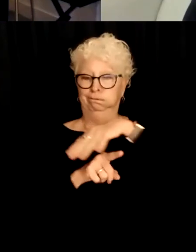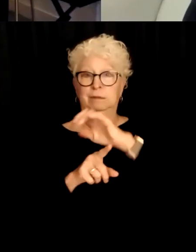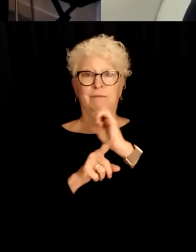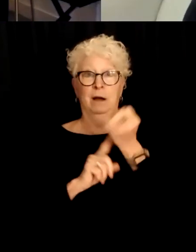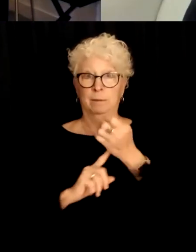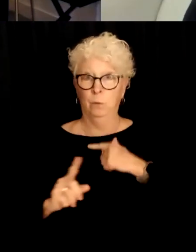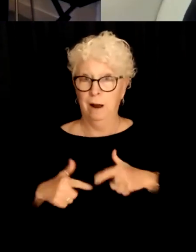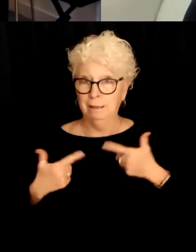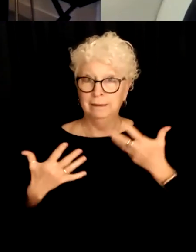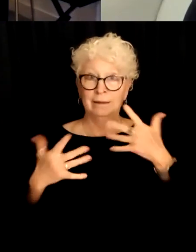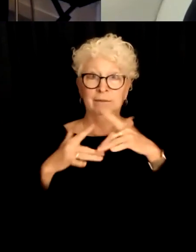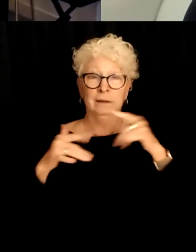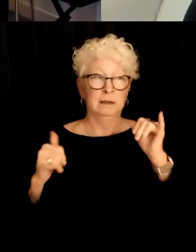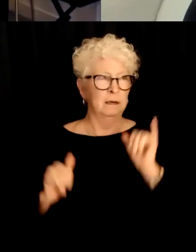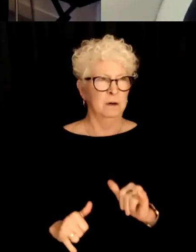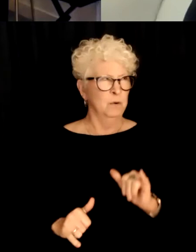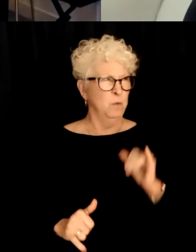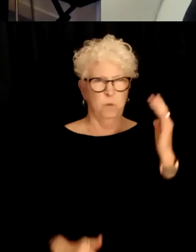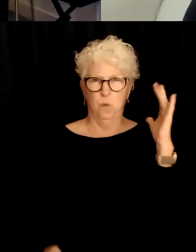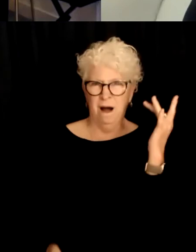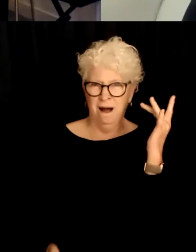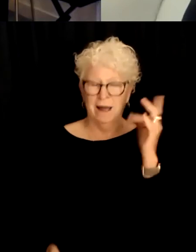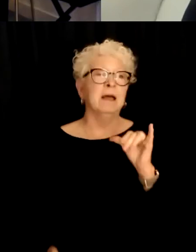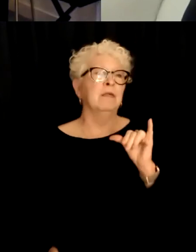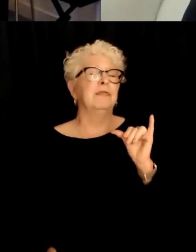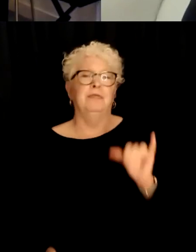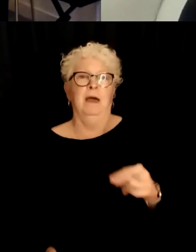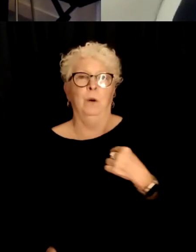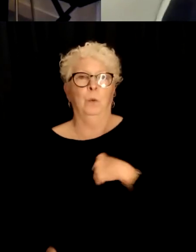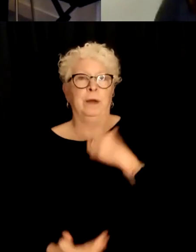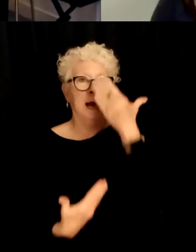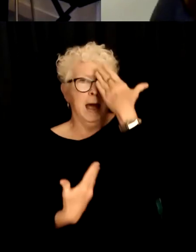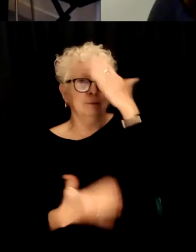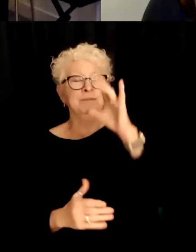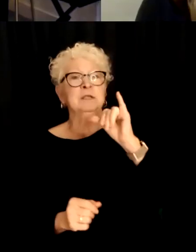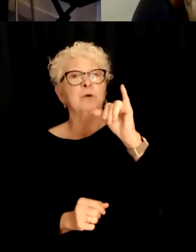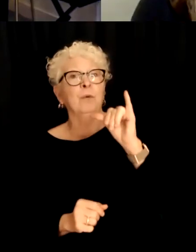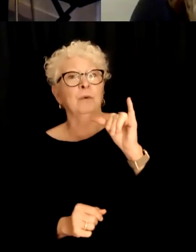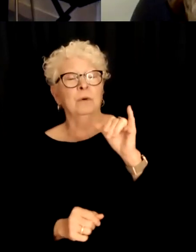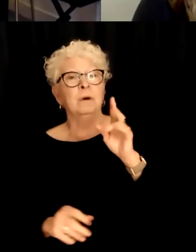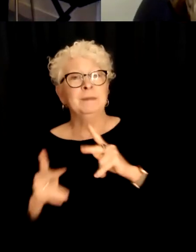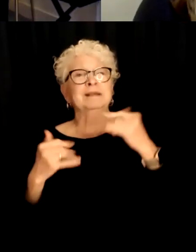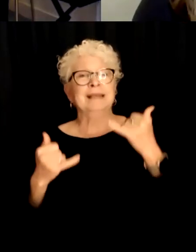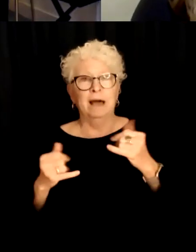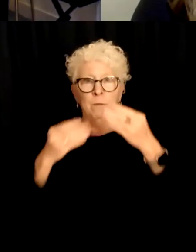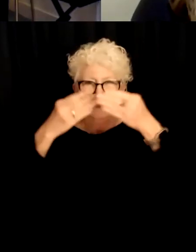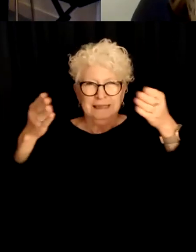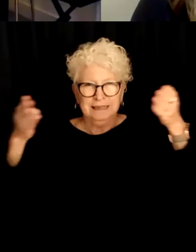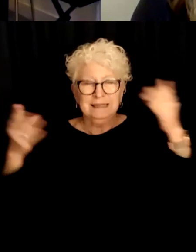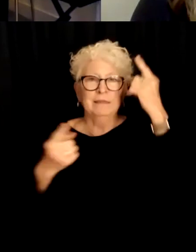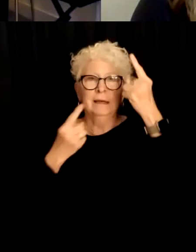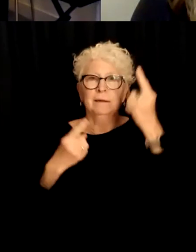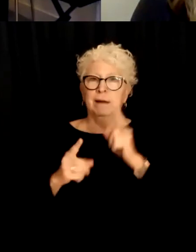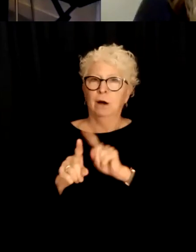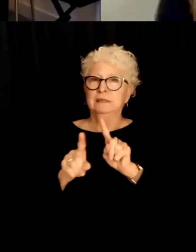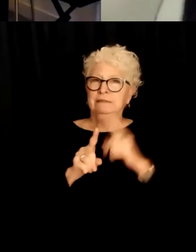same time? Did that make you vulnerable? And so I think there's people are thinking along those lines.